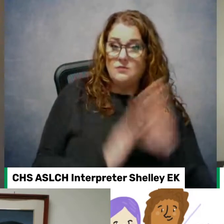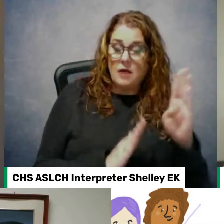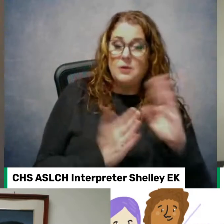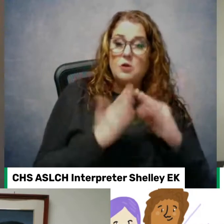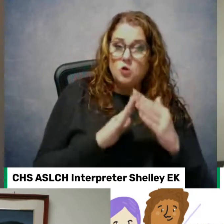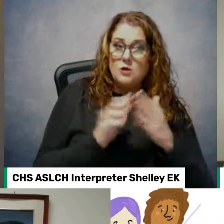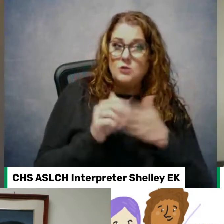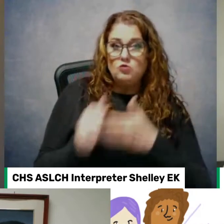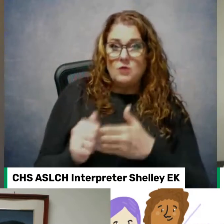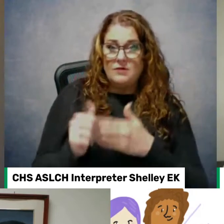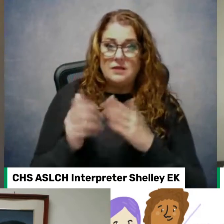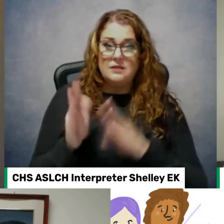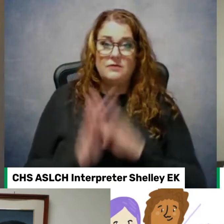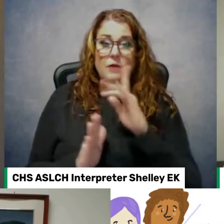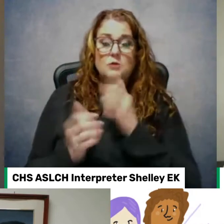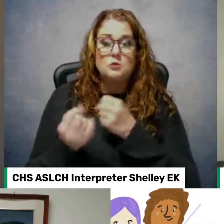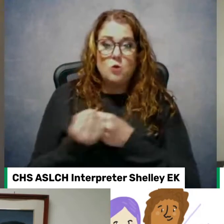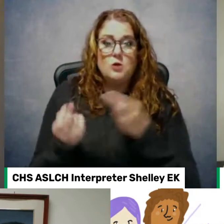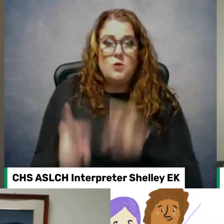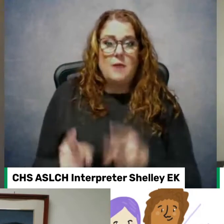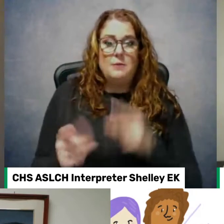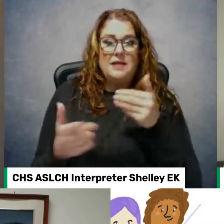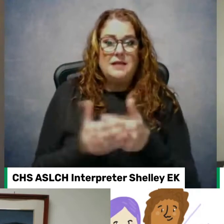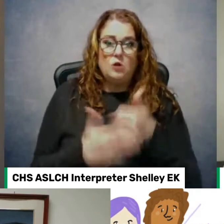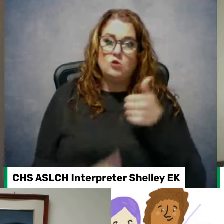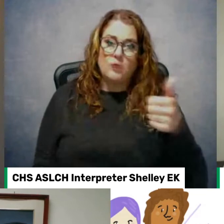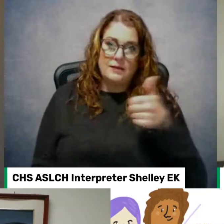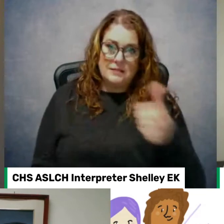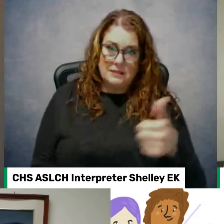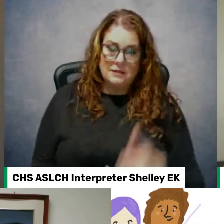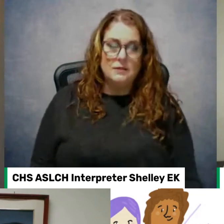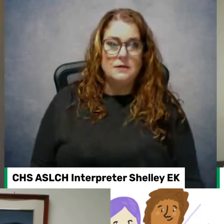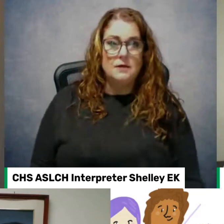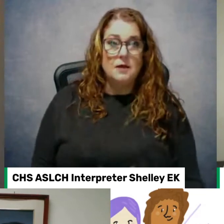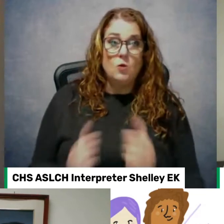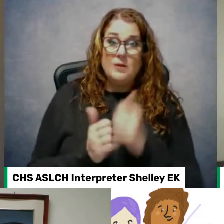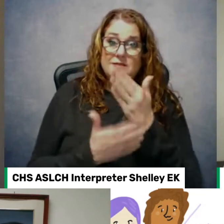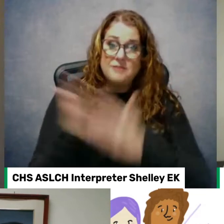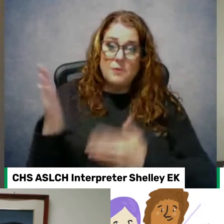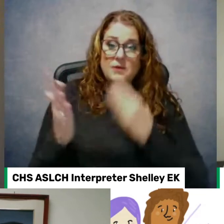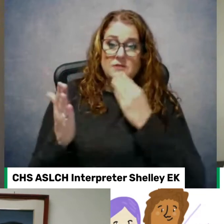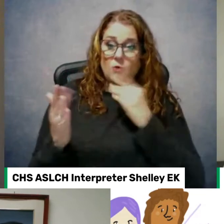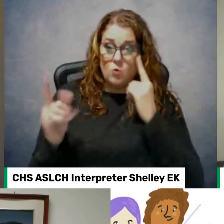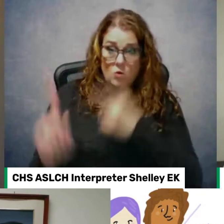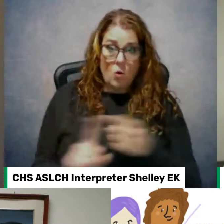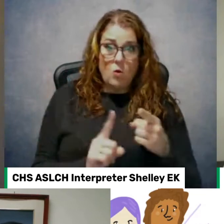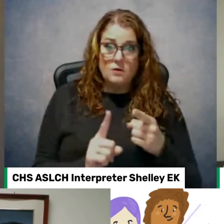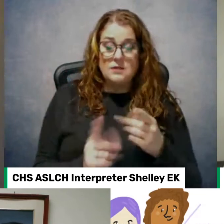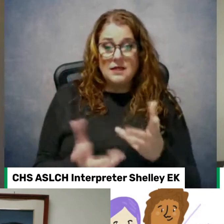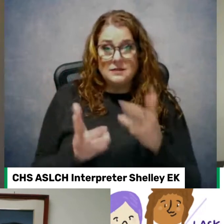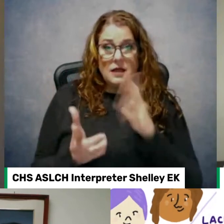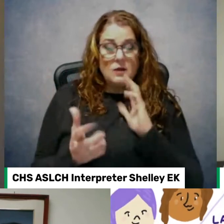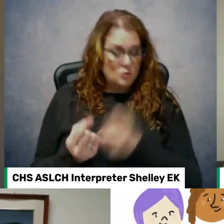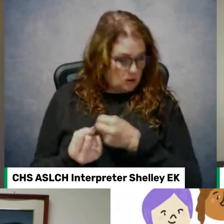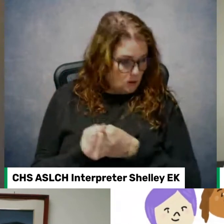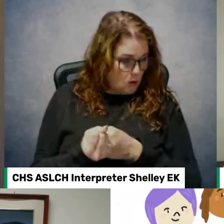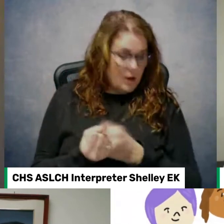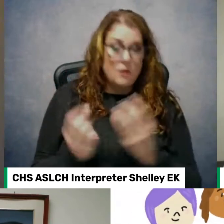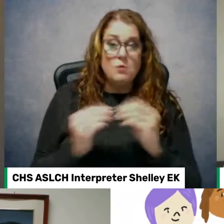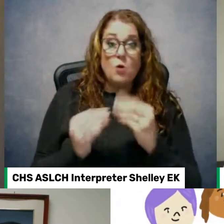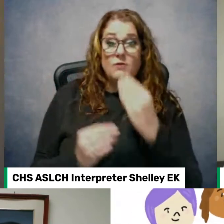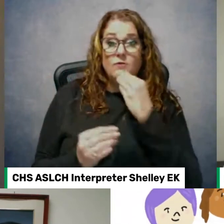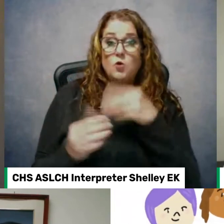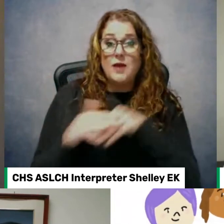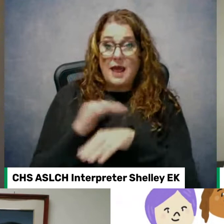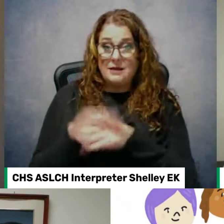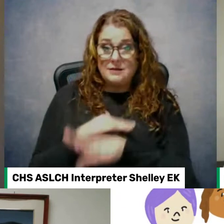that we want to support to happen near transit, with some of these food goals, and like the desire to support greater food access and